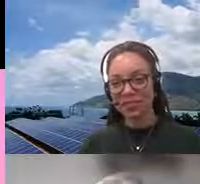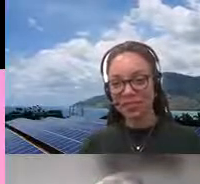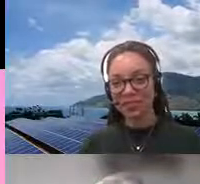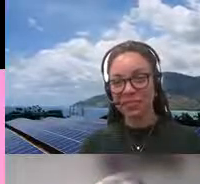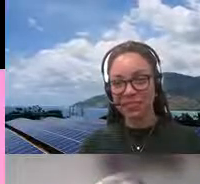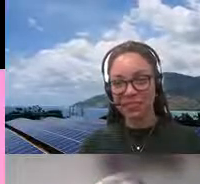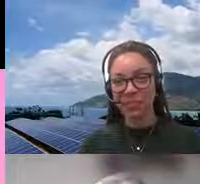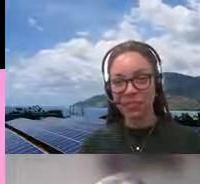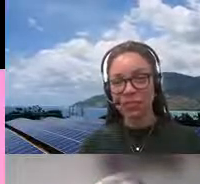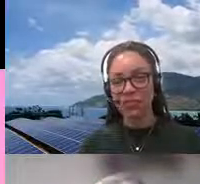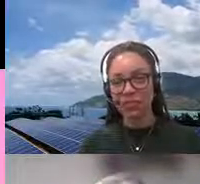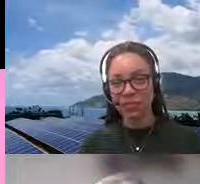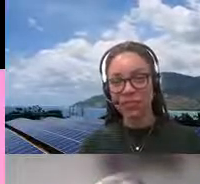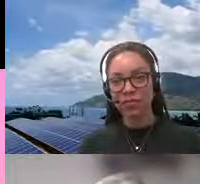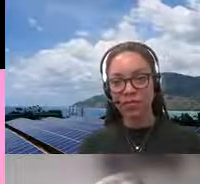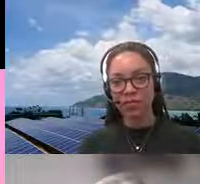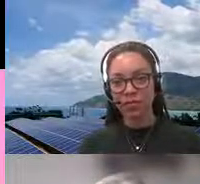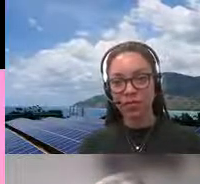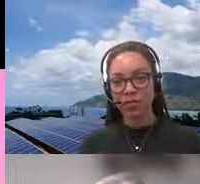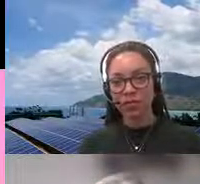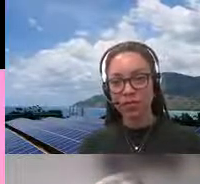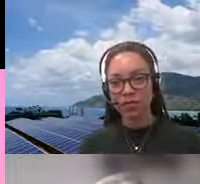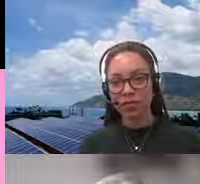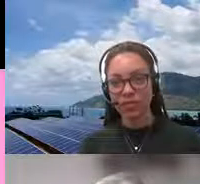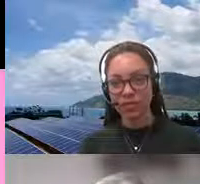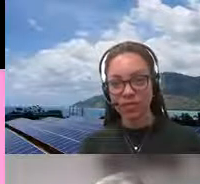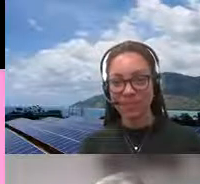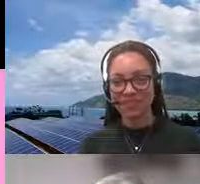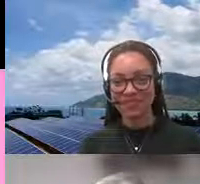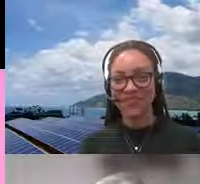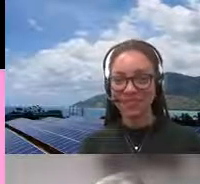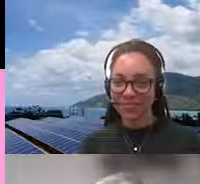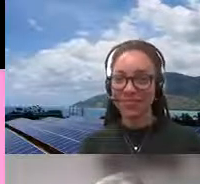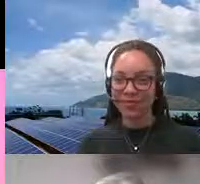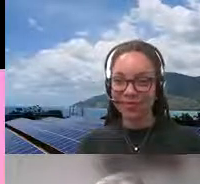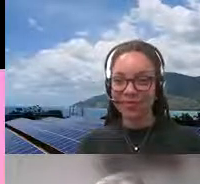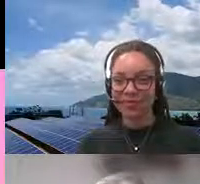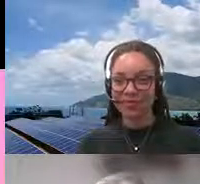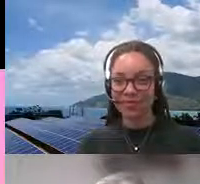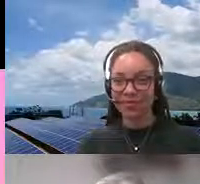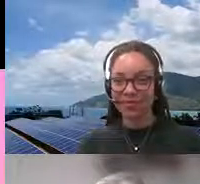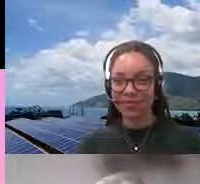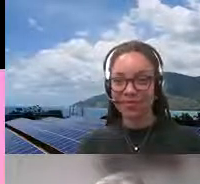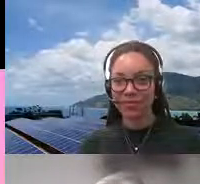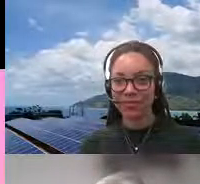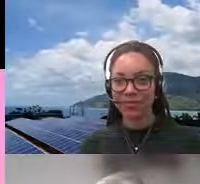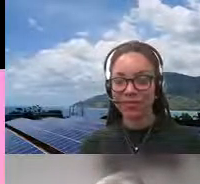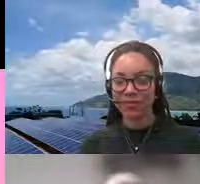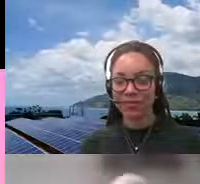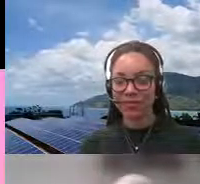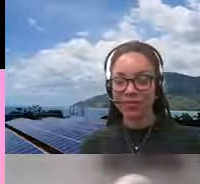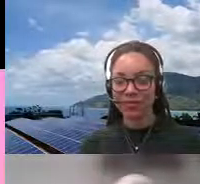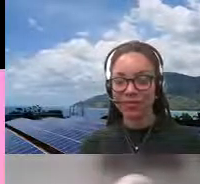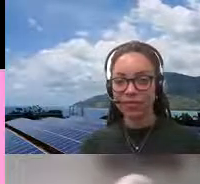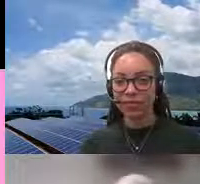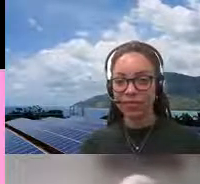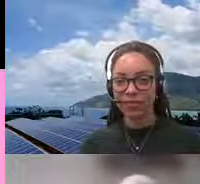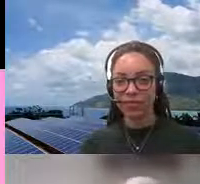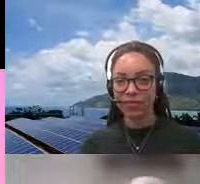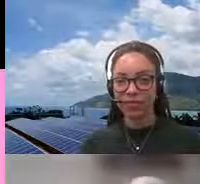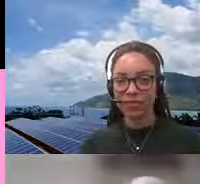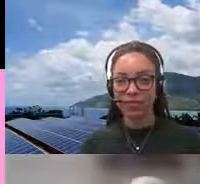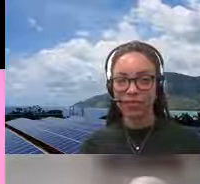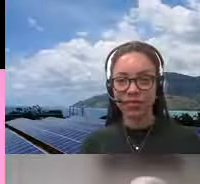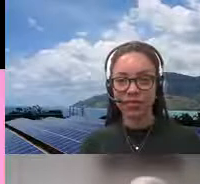spectrum. And that's, again, free and ready now. So what we do as a group is we take an inquiry, we distill it down